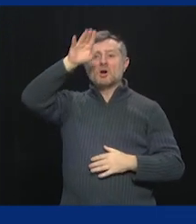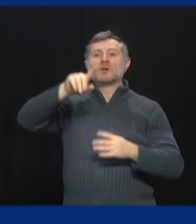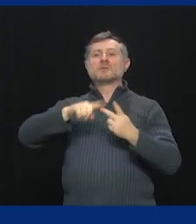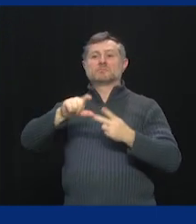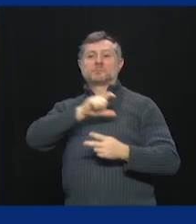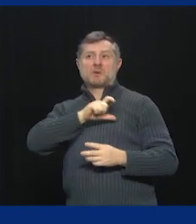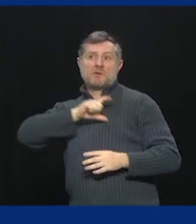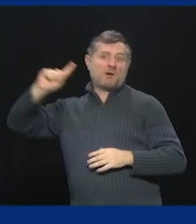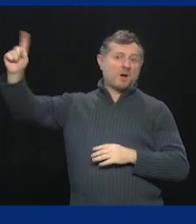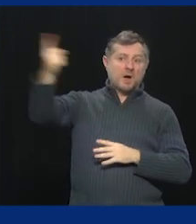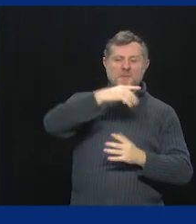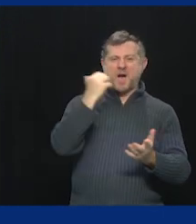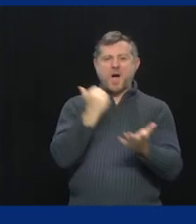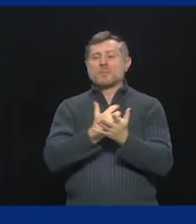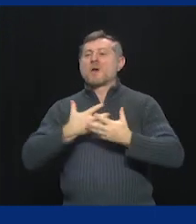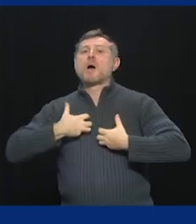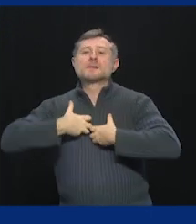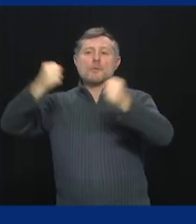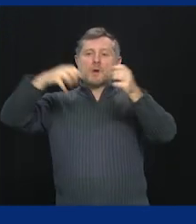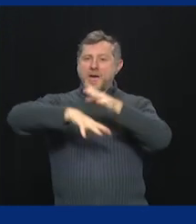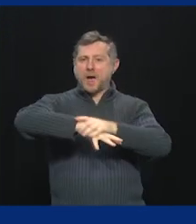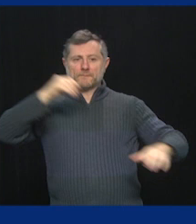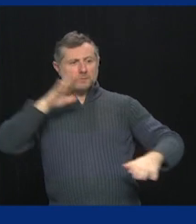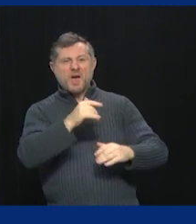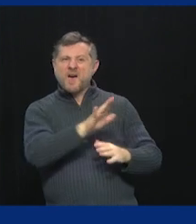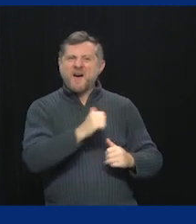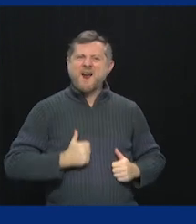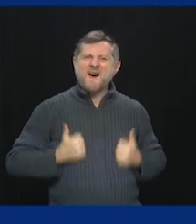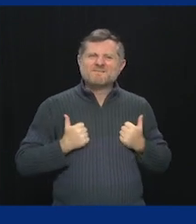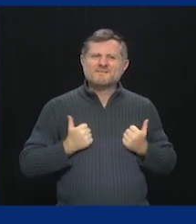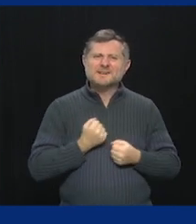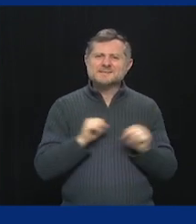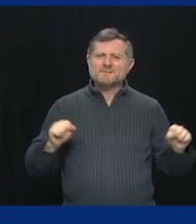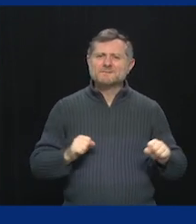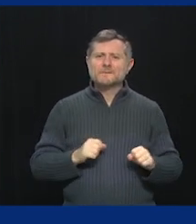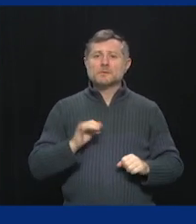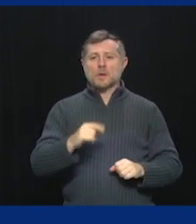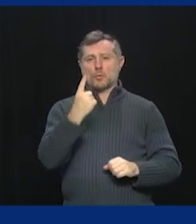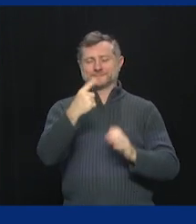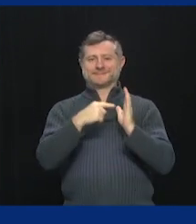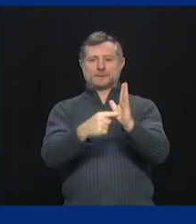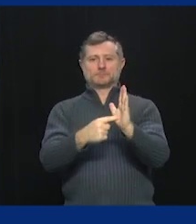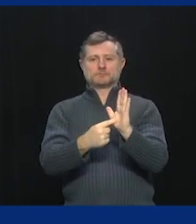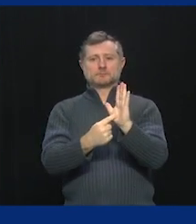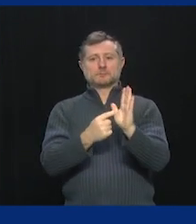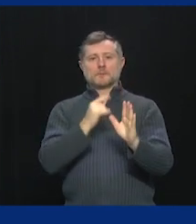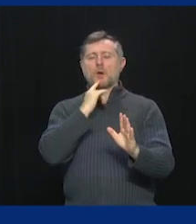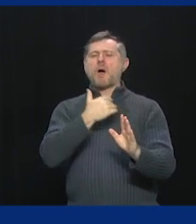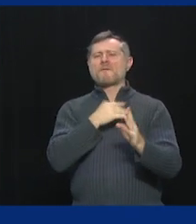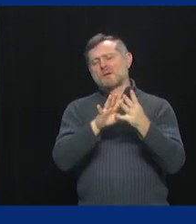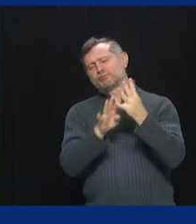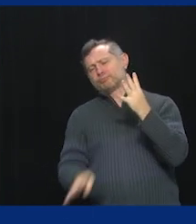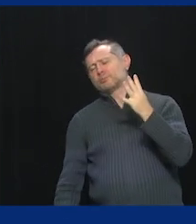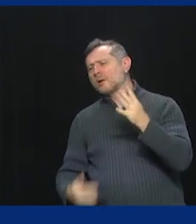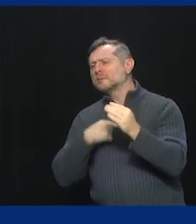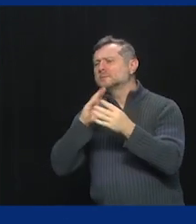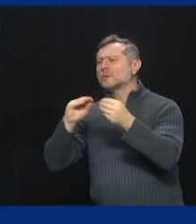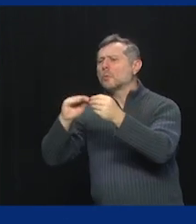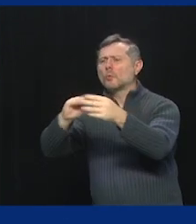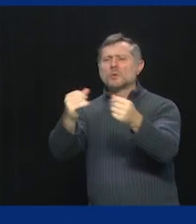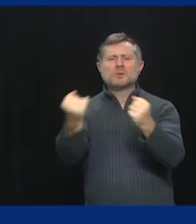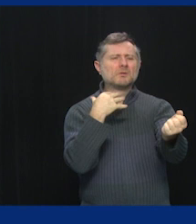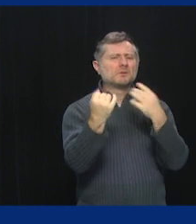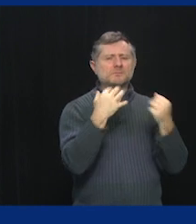saved his life. That's just one example of the countless stories that New Yorkers have heard over this time. So a lot of questions are raised by